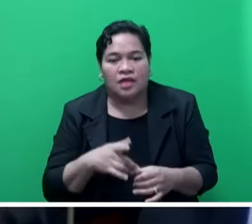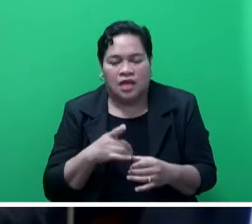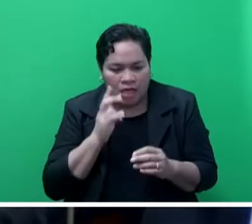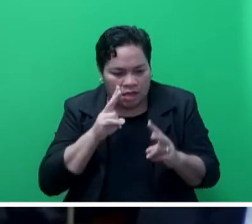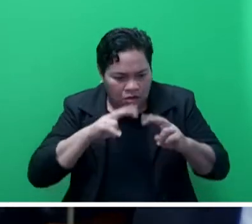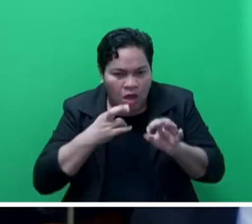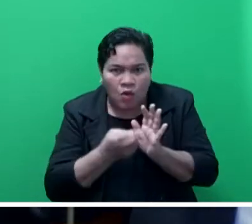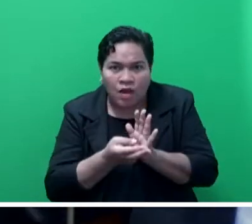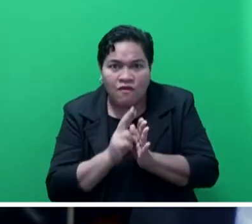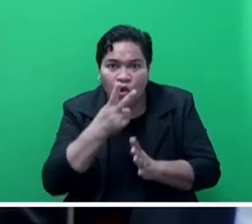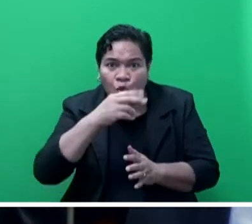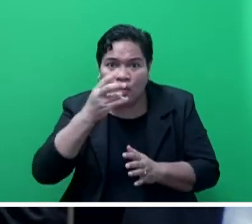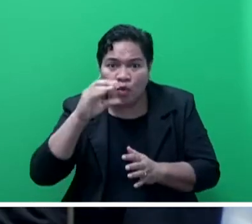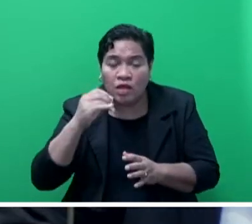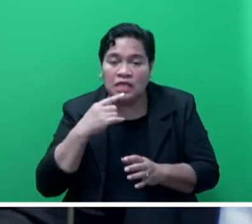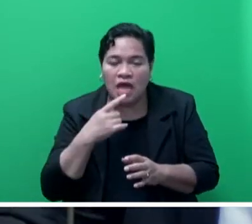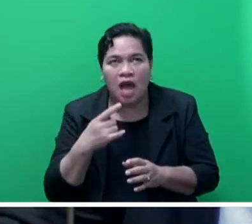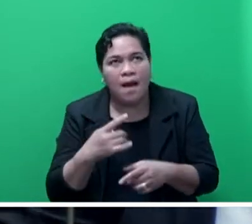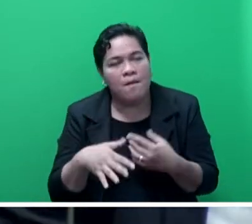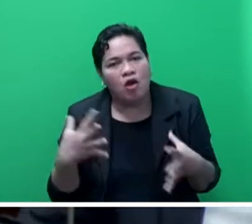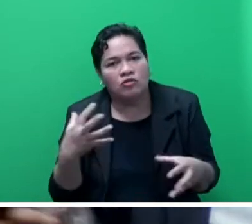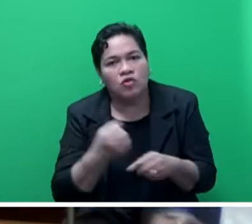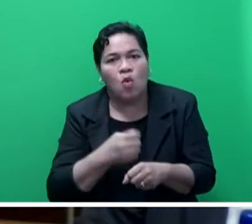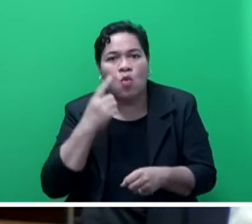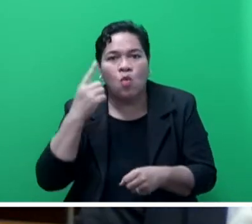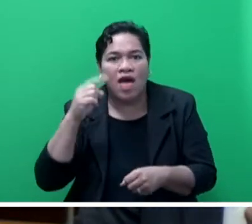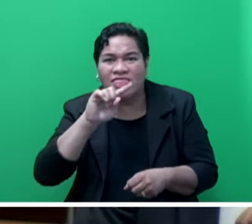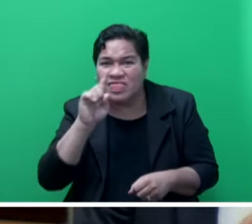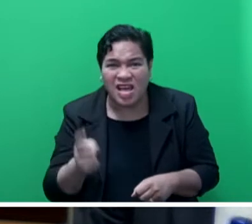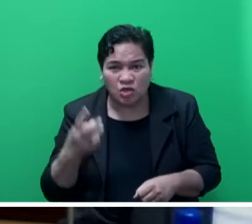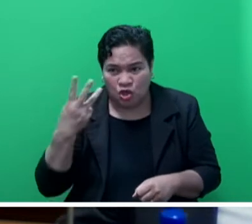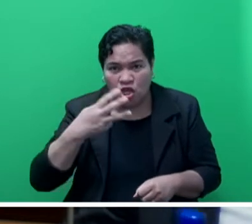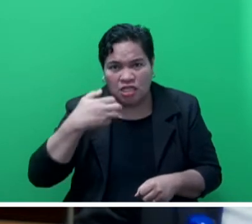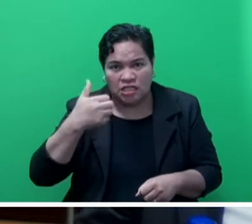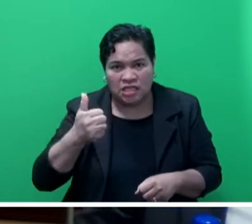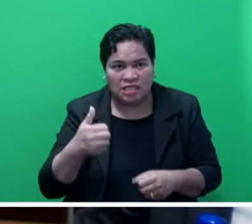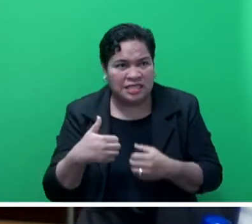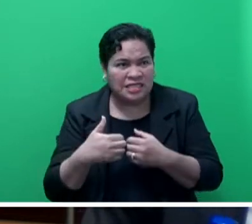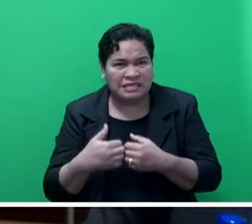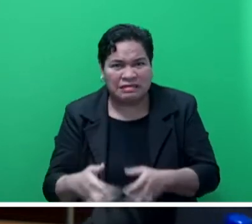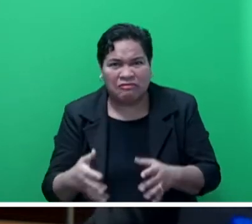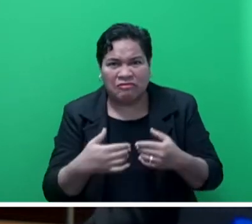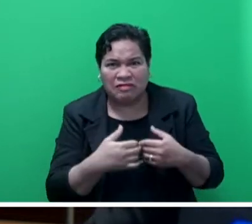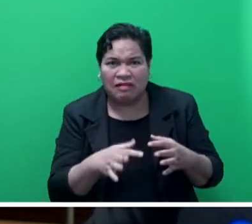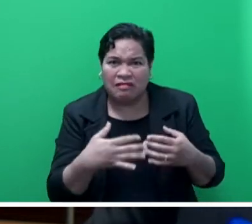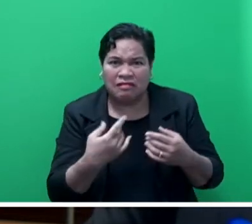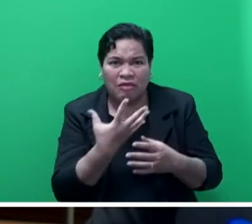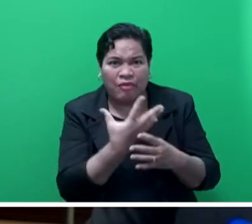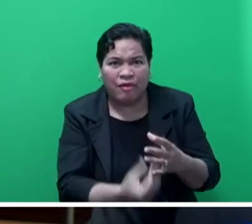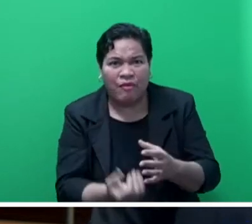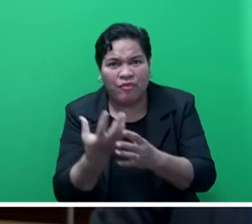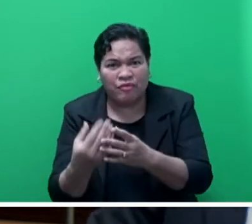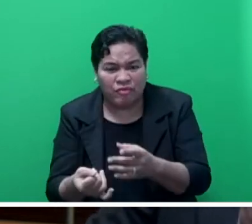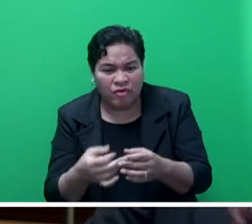in 2020, there are about 1,036 total losses over the past 10 years, and 30 ships lost that were caused